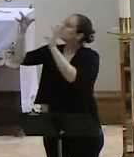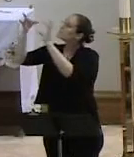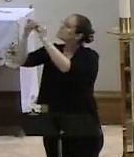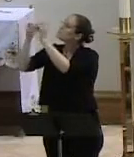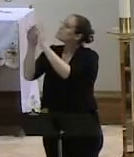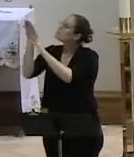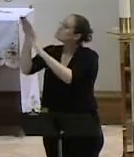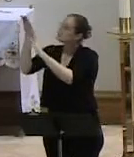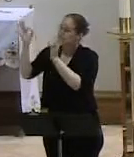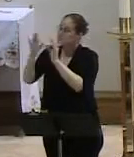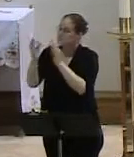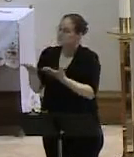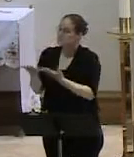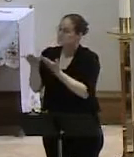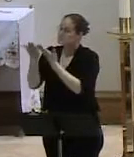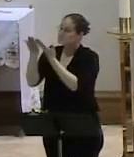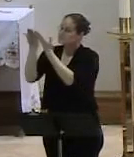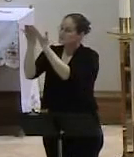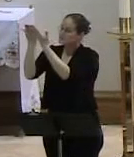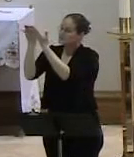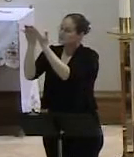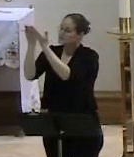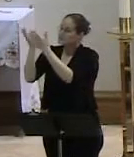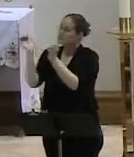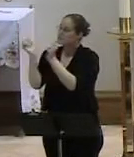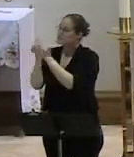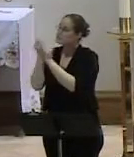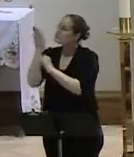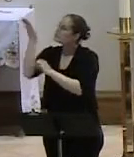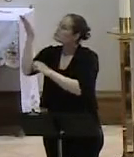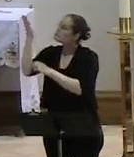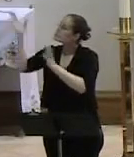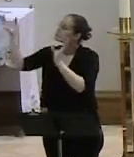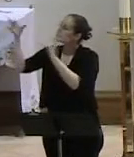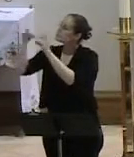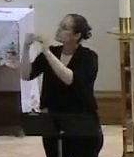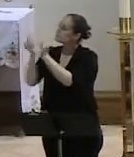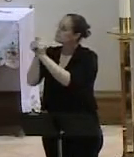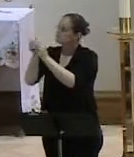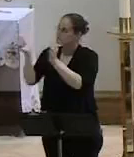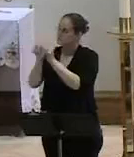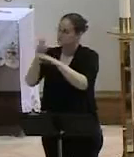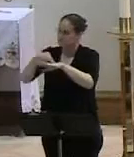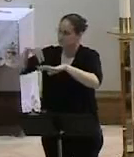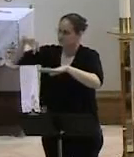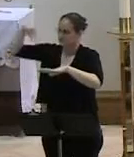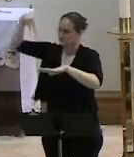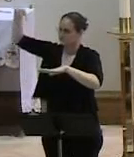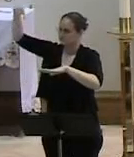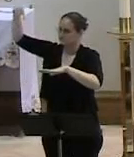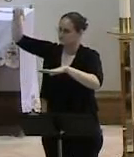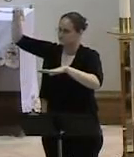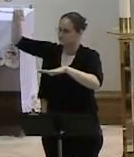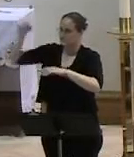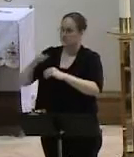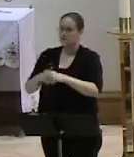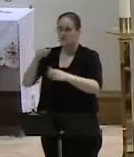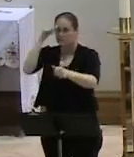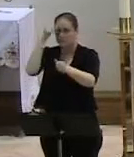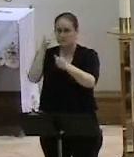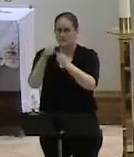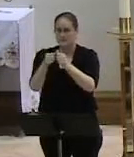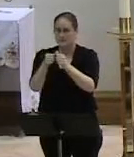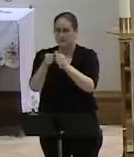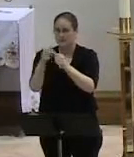son in a death like his may also be one with him in his resurrection. Remember also